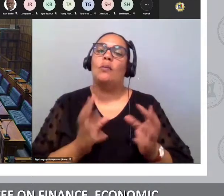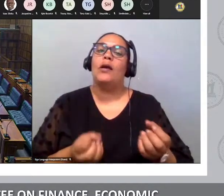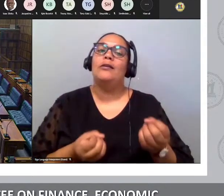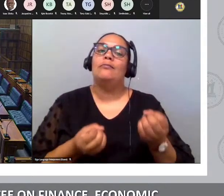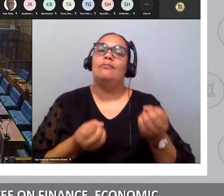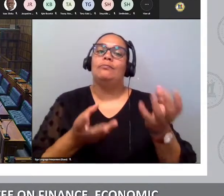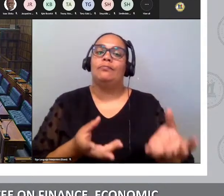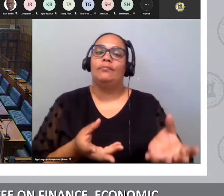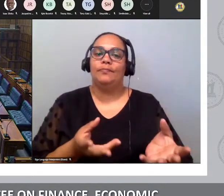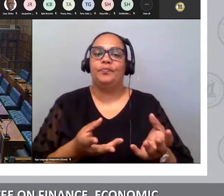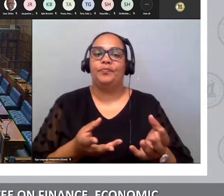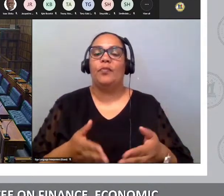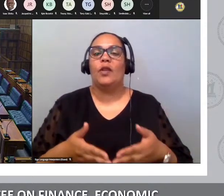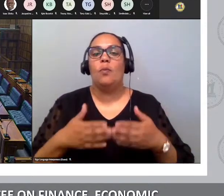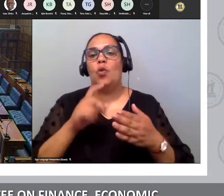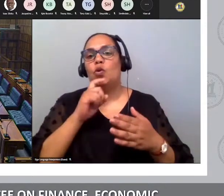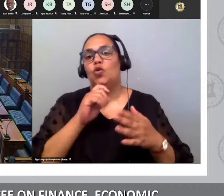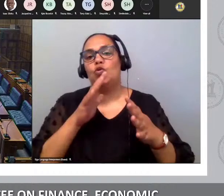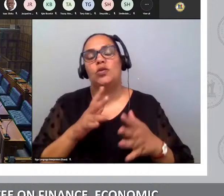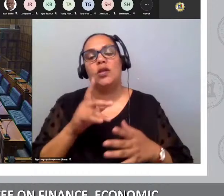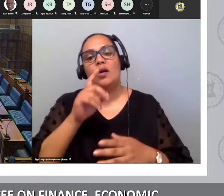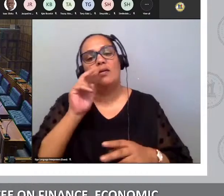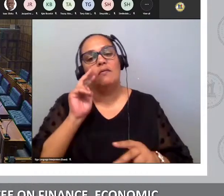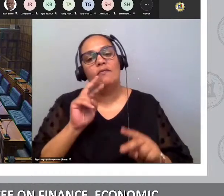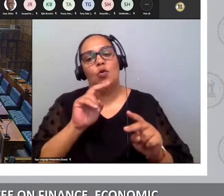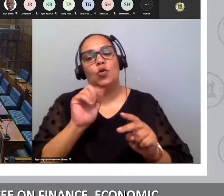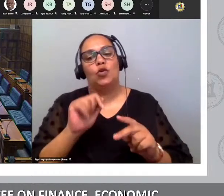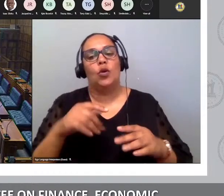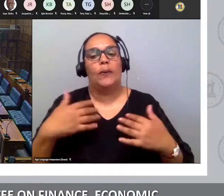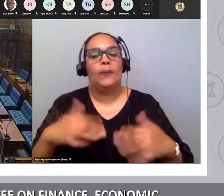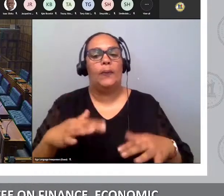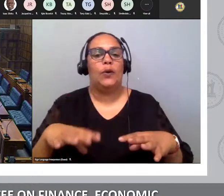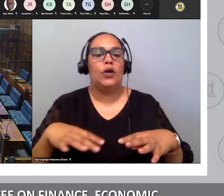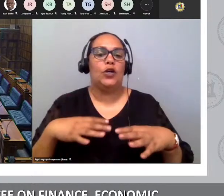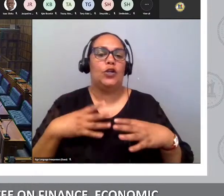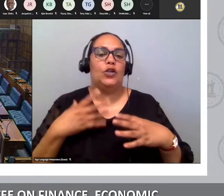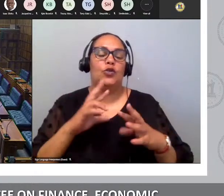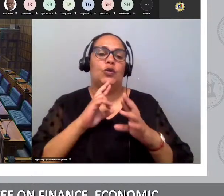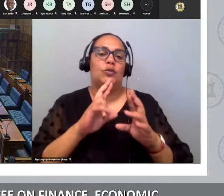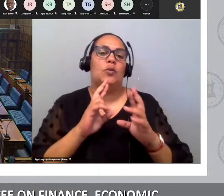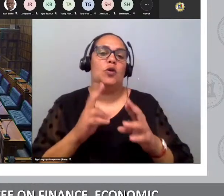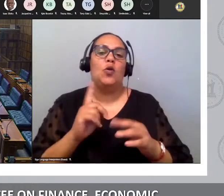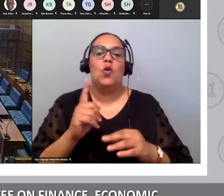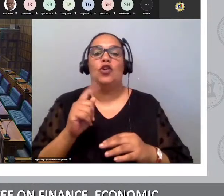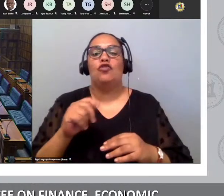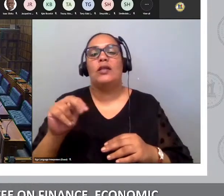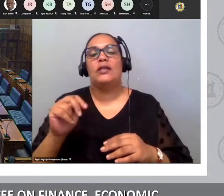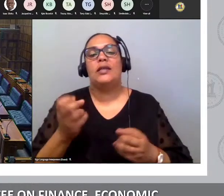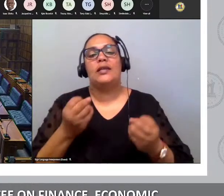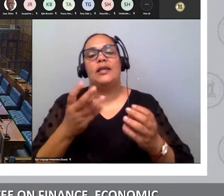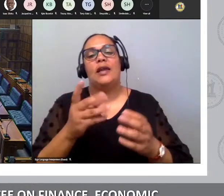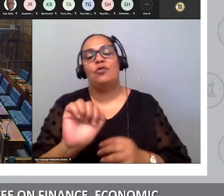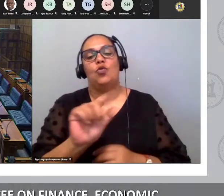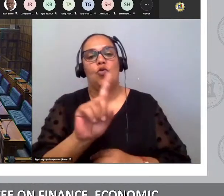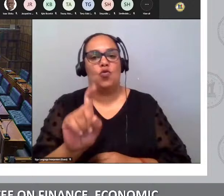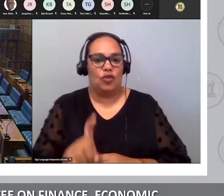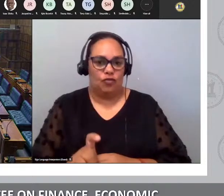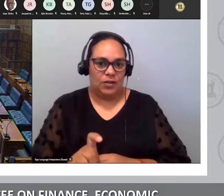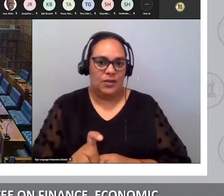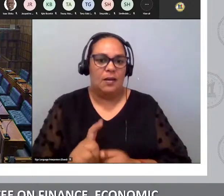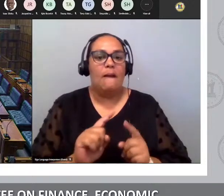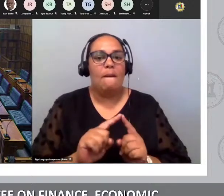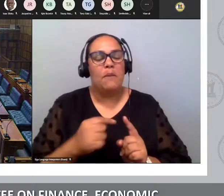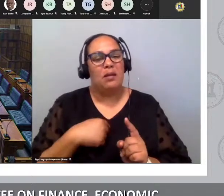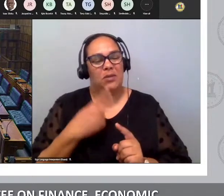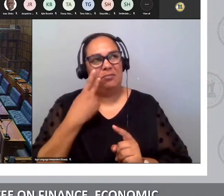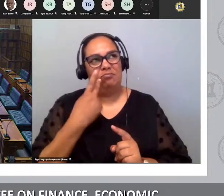a a port user perspective on that rich those Rich responses that transet gave to the questions and